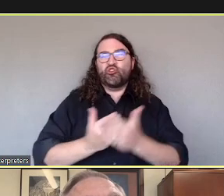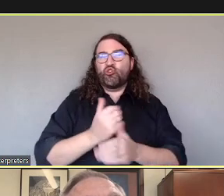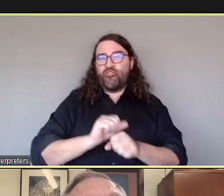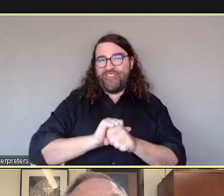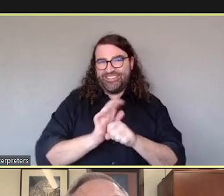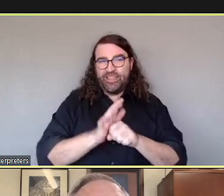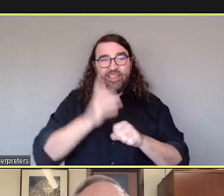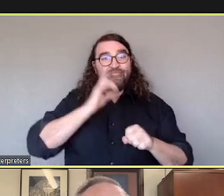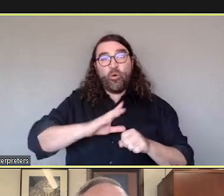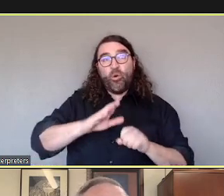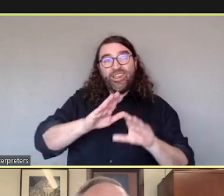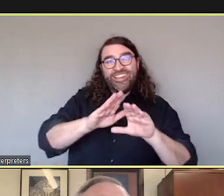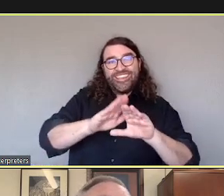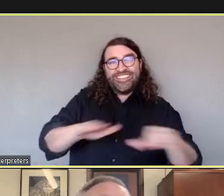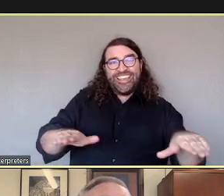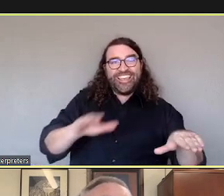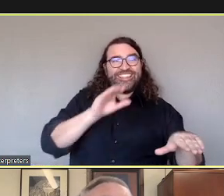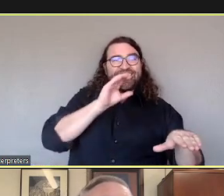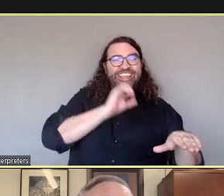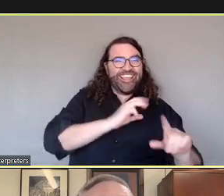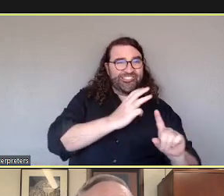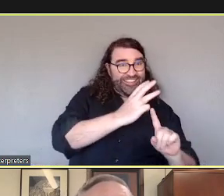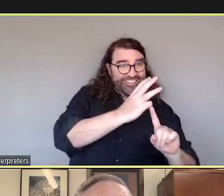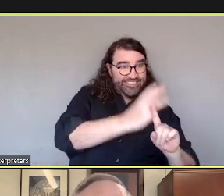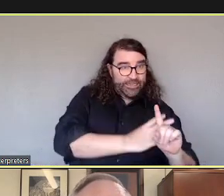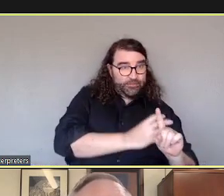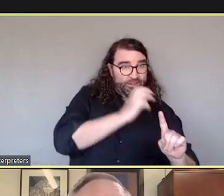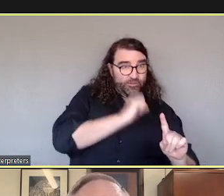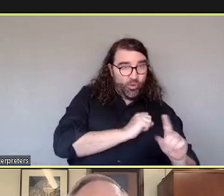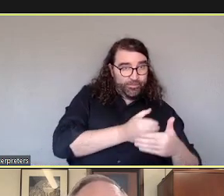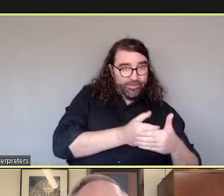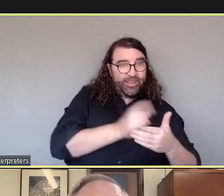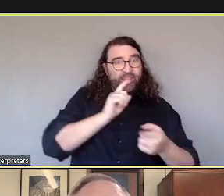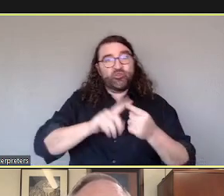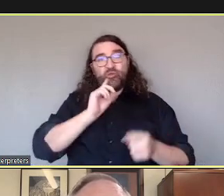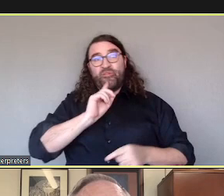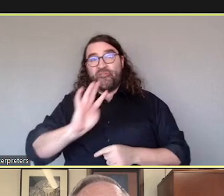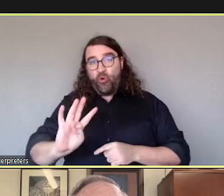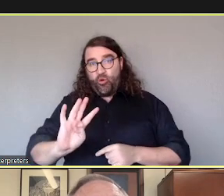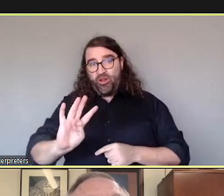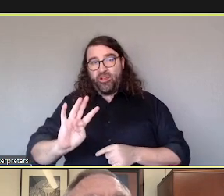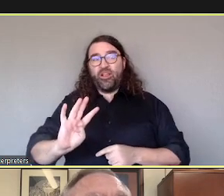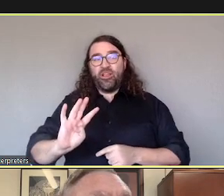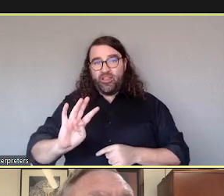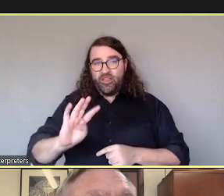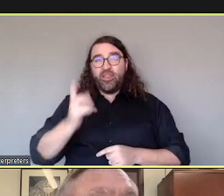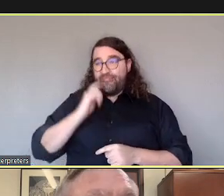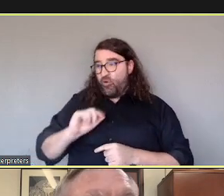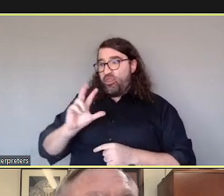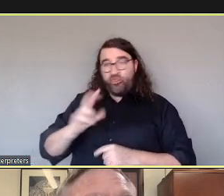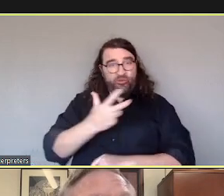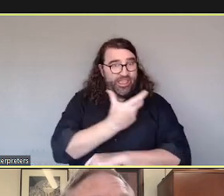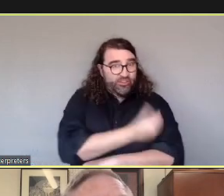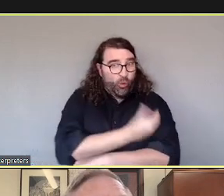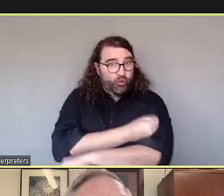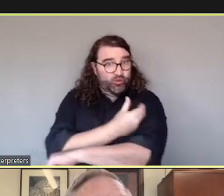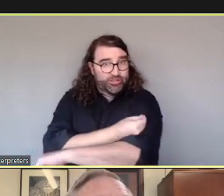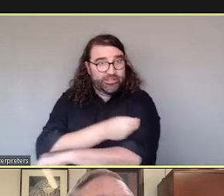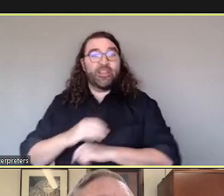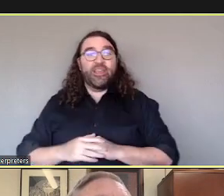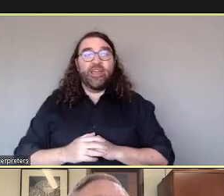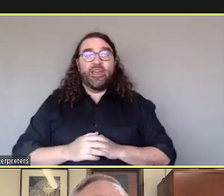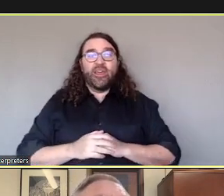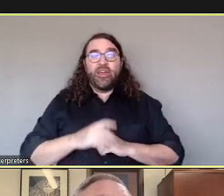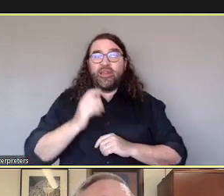kids age 6 months to 4 years, a 3-dose variety. Masks are just as effective as